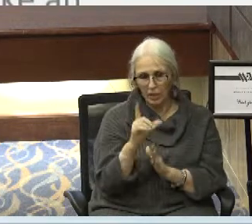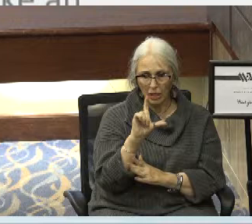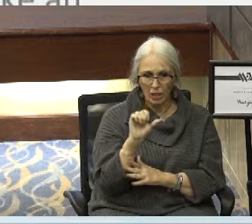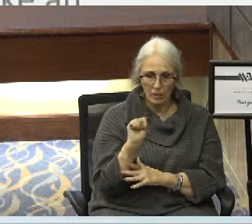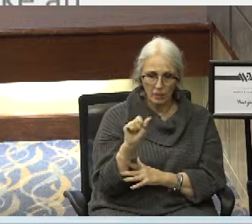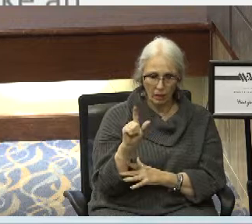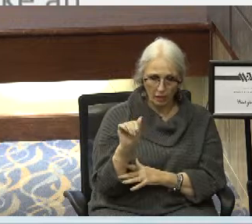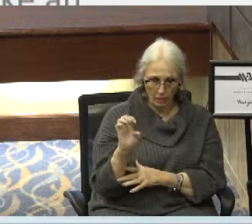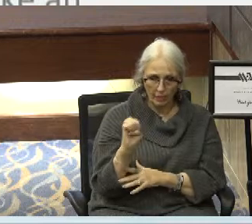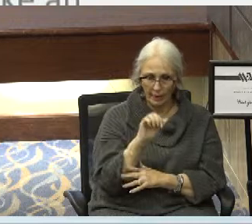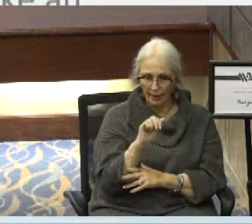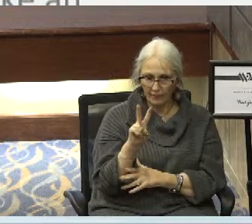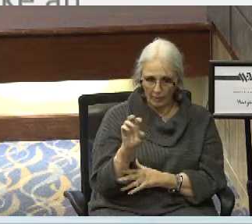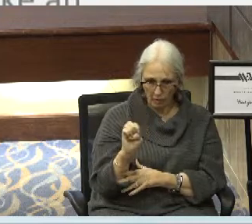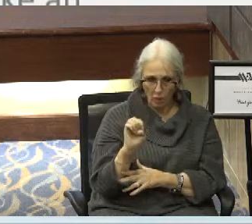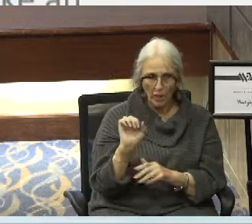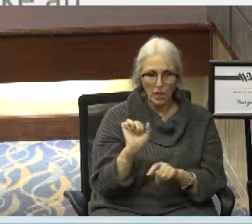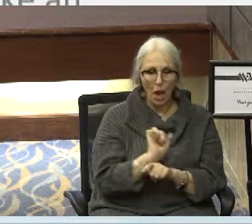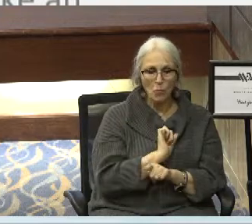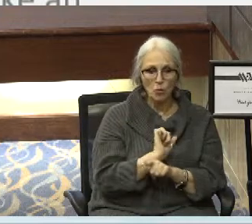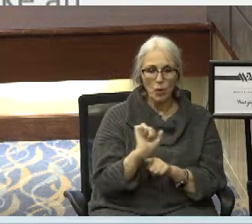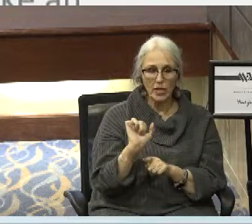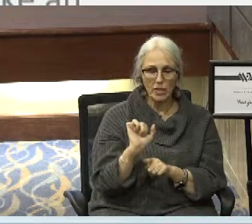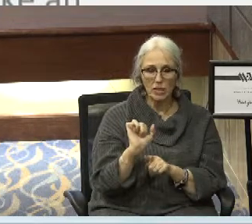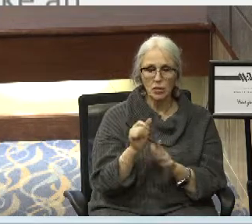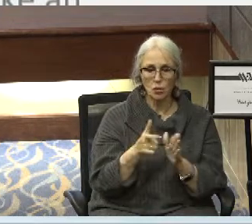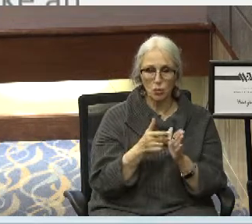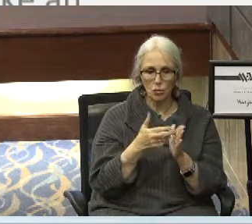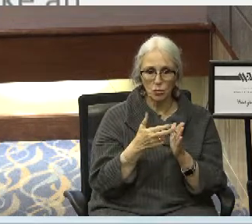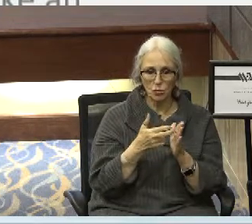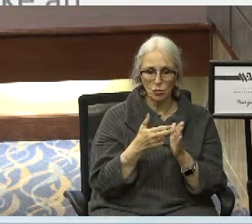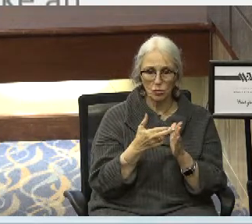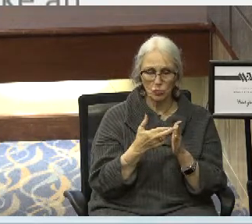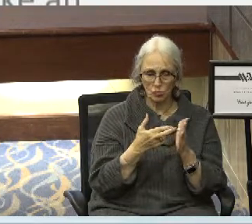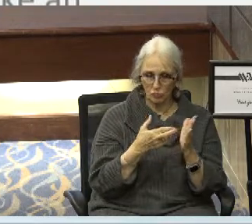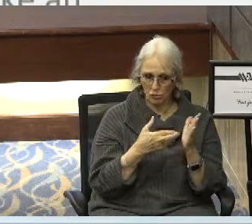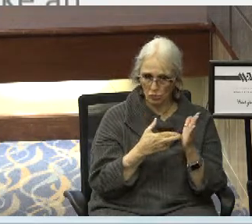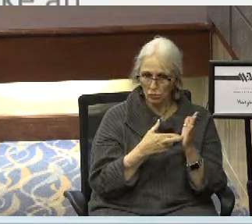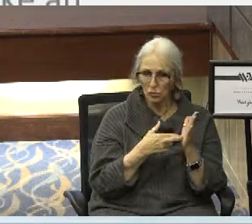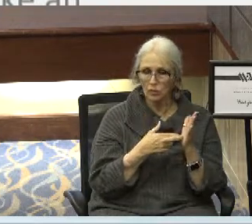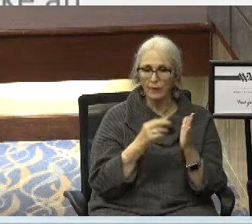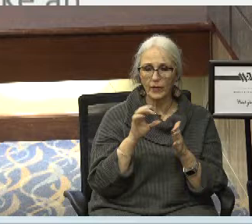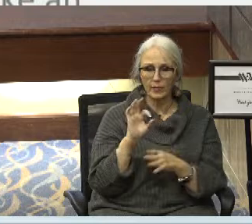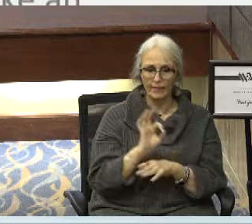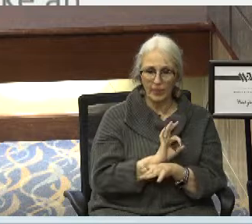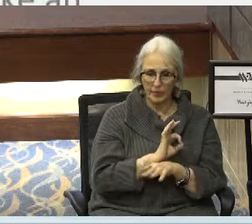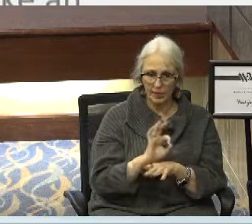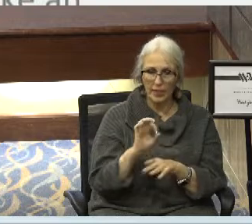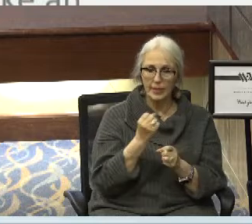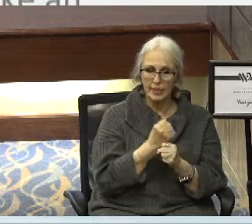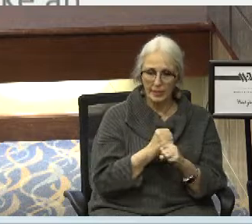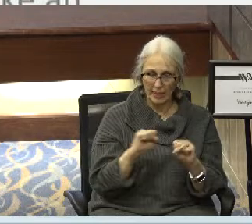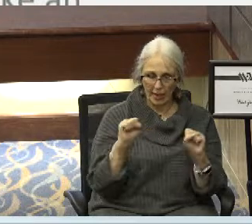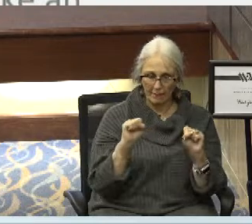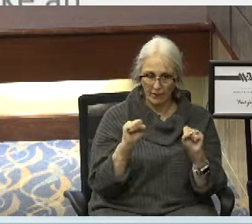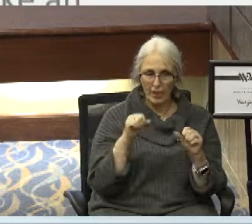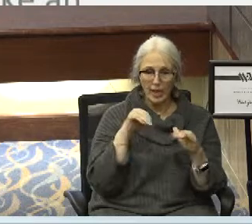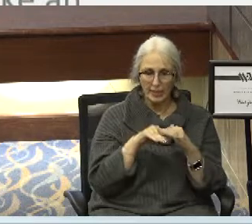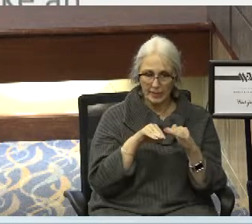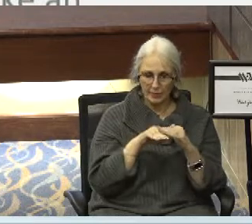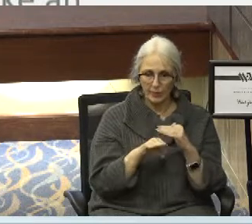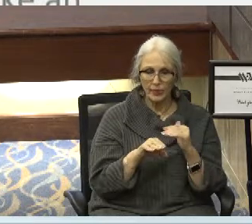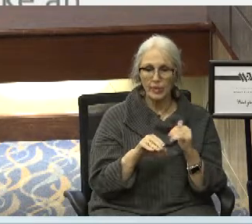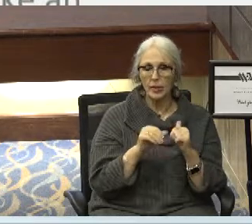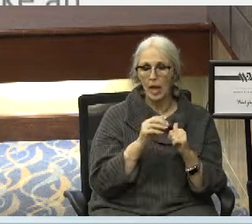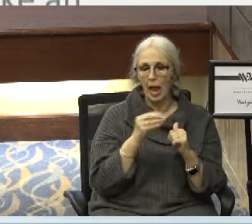Avenue and the operational standards for a facility work to advance the goals of a safe, accessible, vibrant,